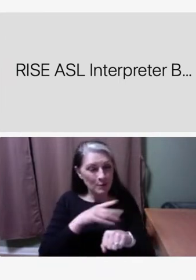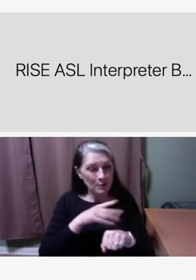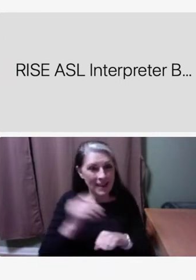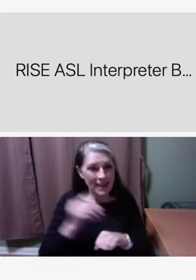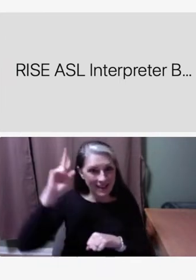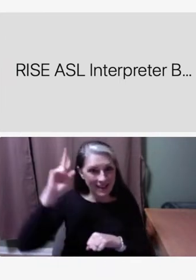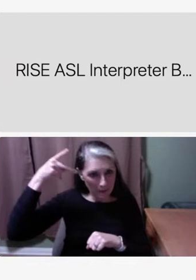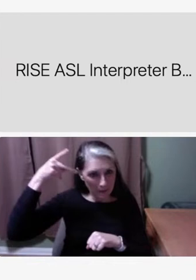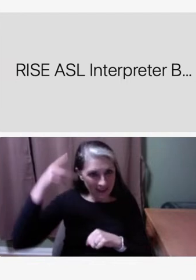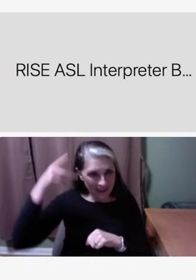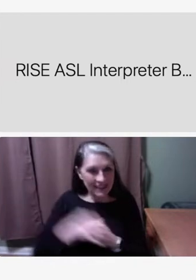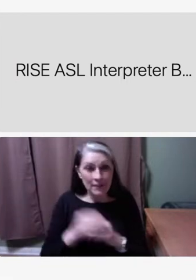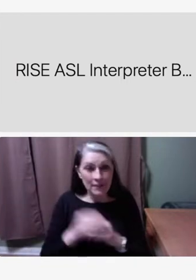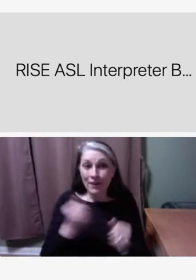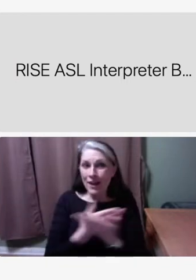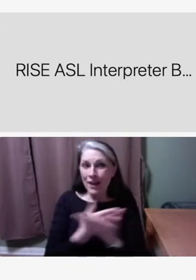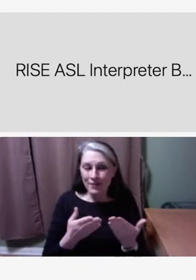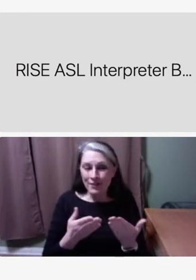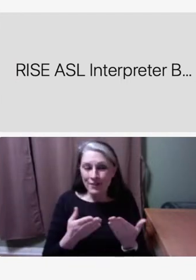do.